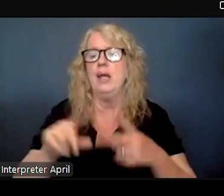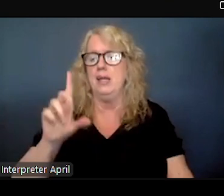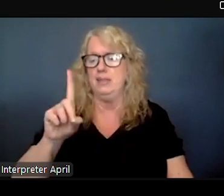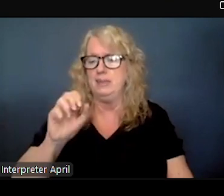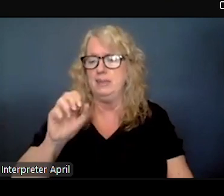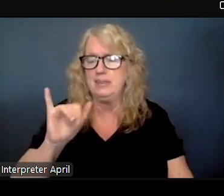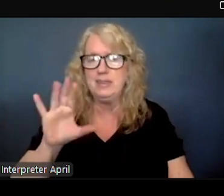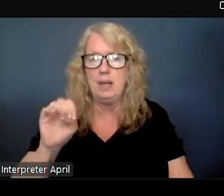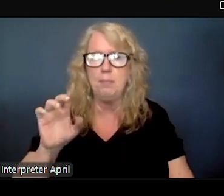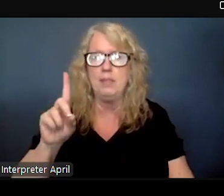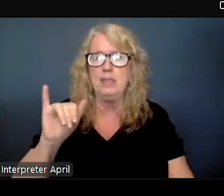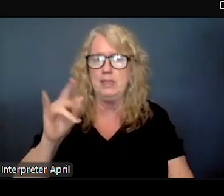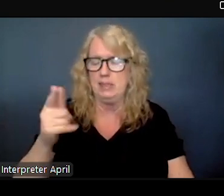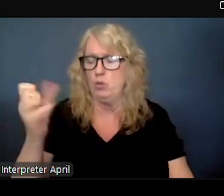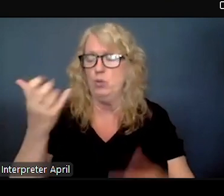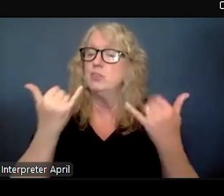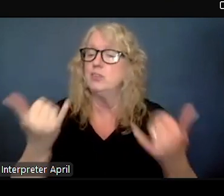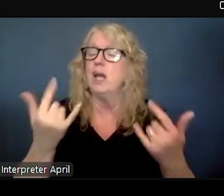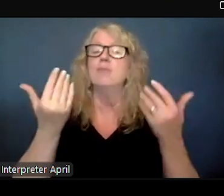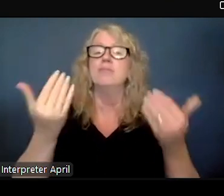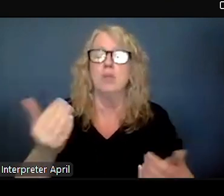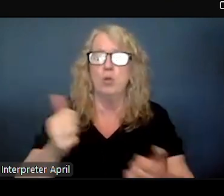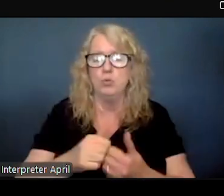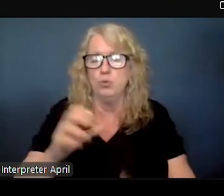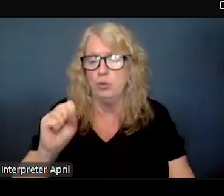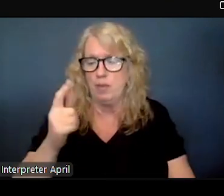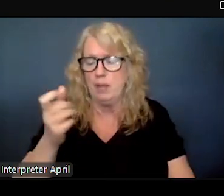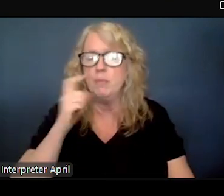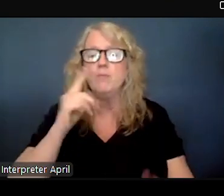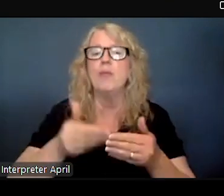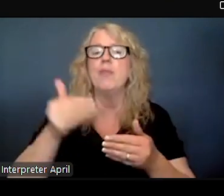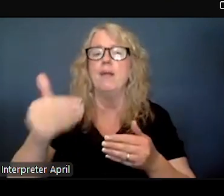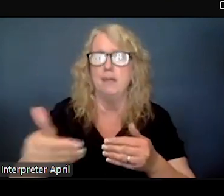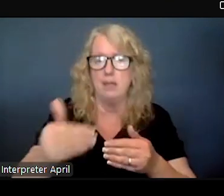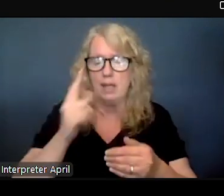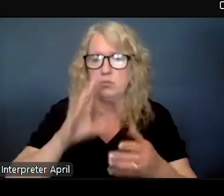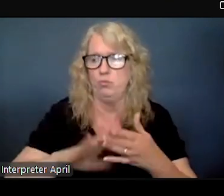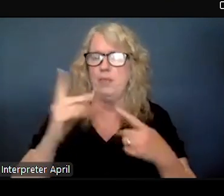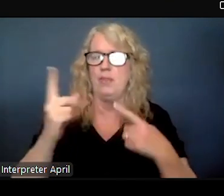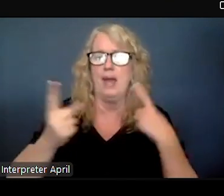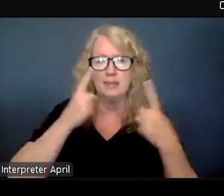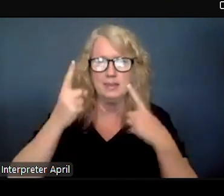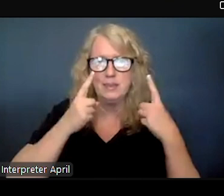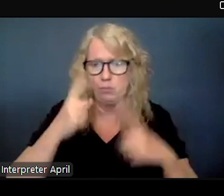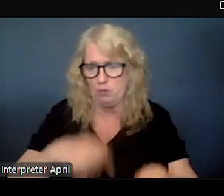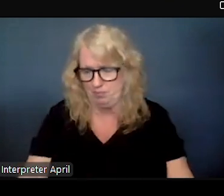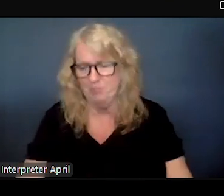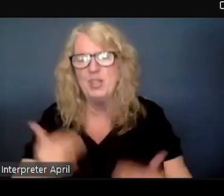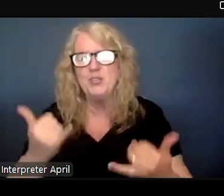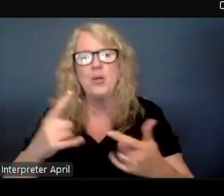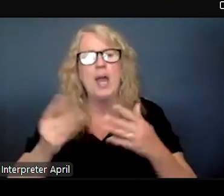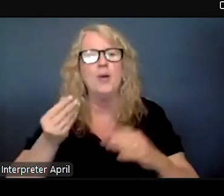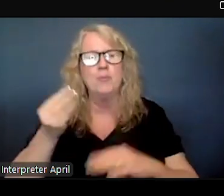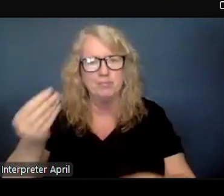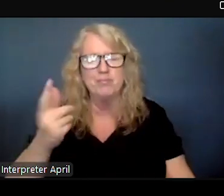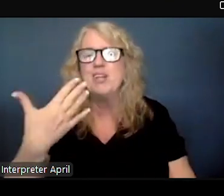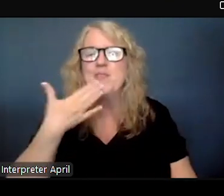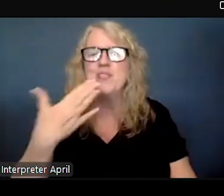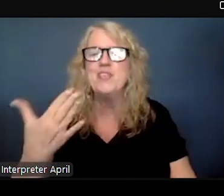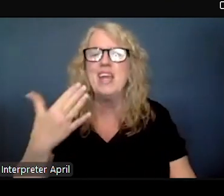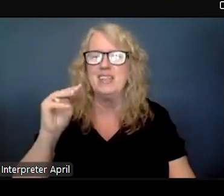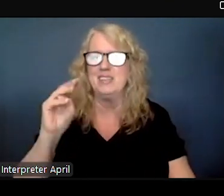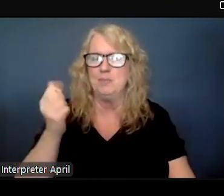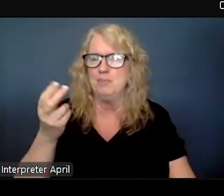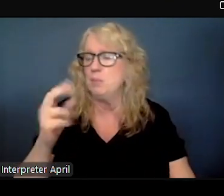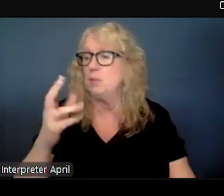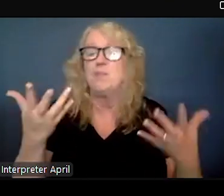Dingell. And it now moves on to the Senate for that next step in consideration and hopefully passage. So thanks, Megan. That's